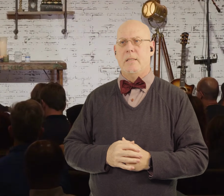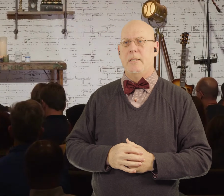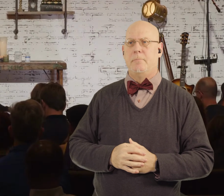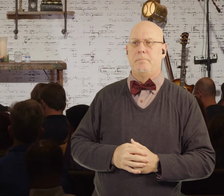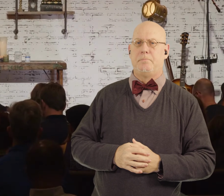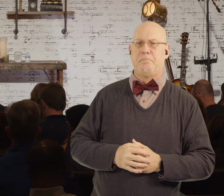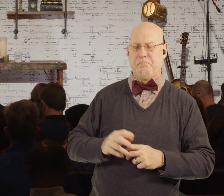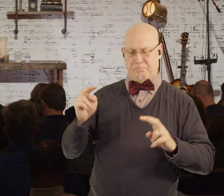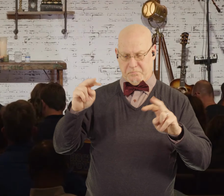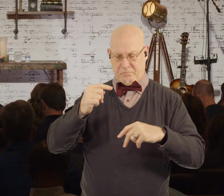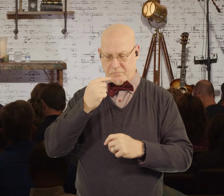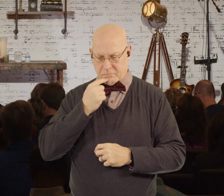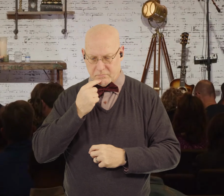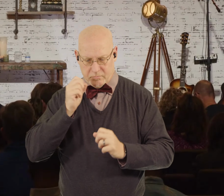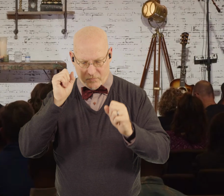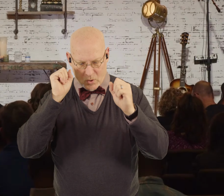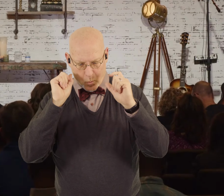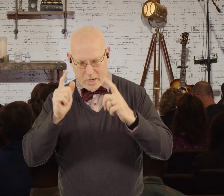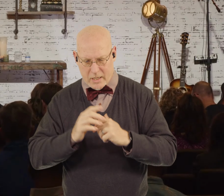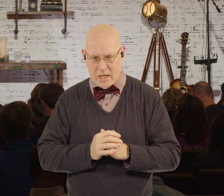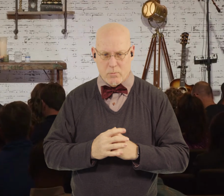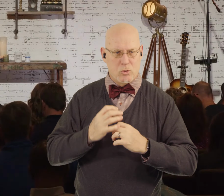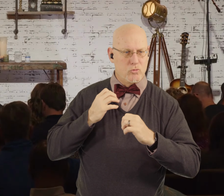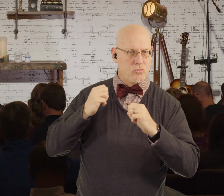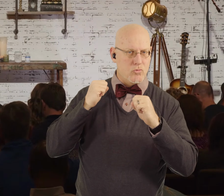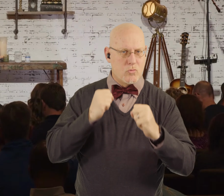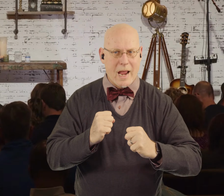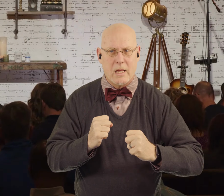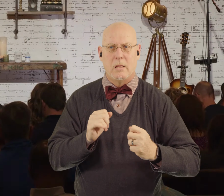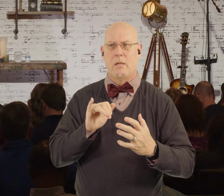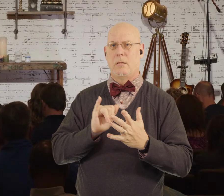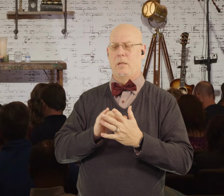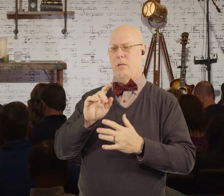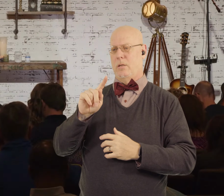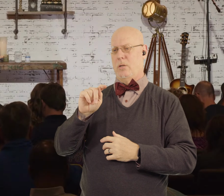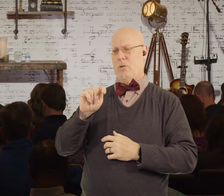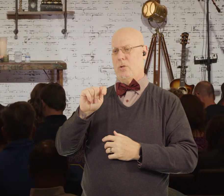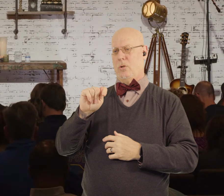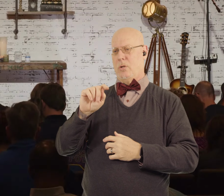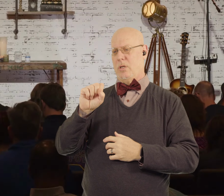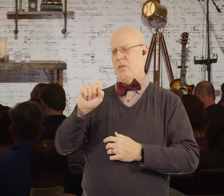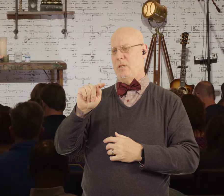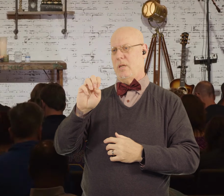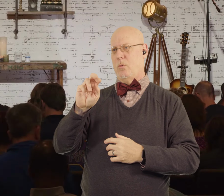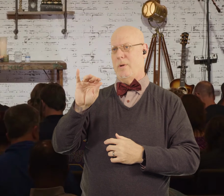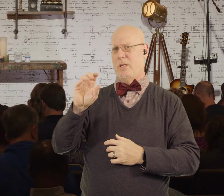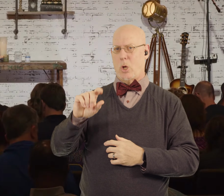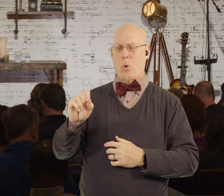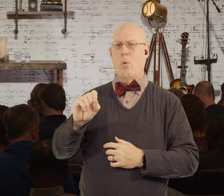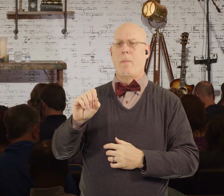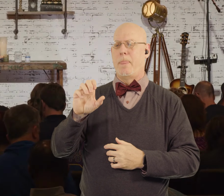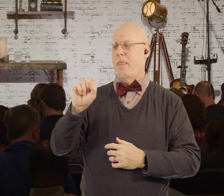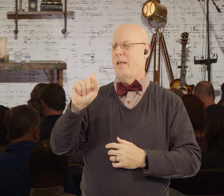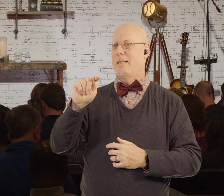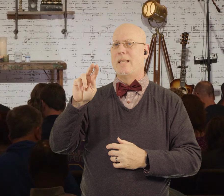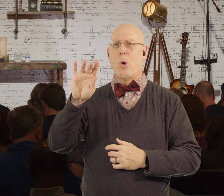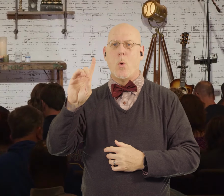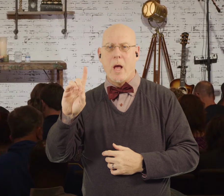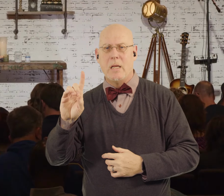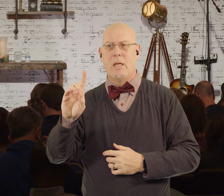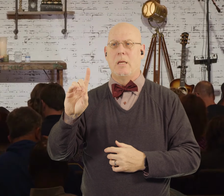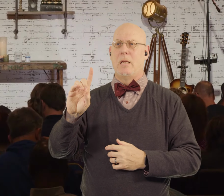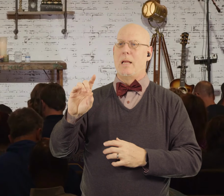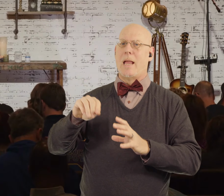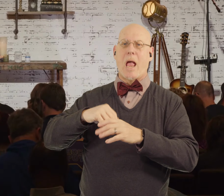and their lifestyle. And so look what he says here, wake up, strengthen, that's sterizo in the Greek. We get steroid from that. It's an